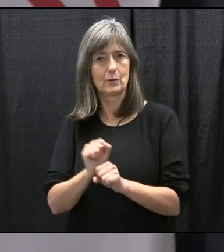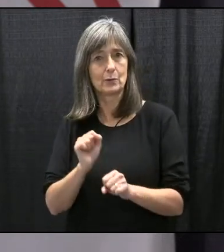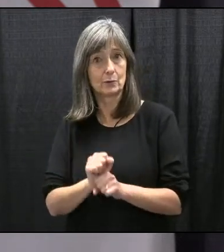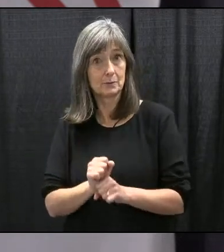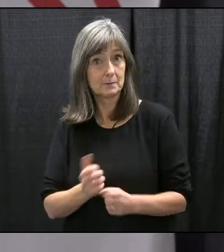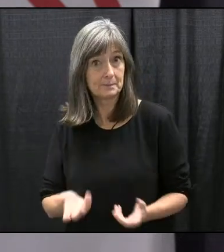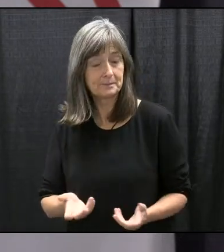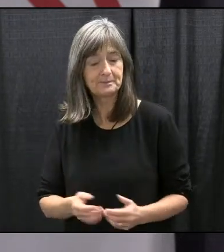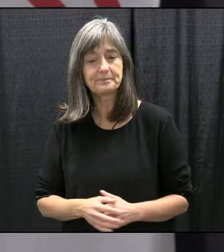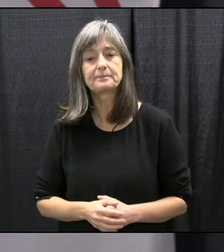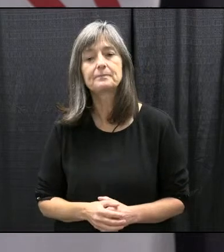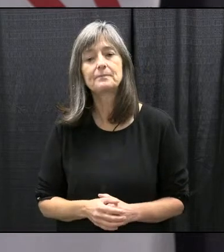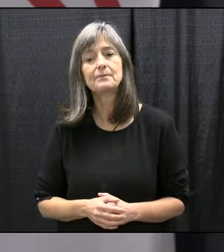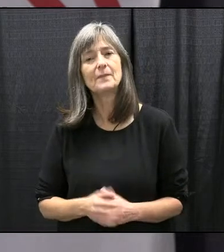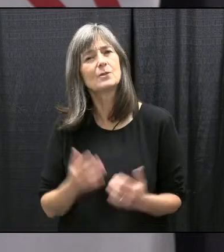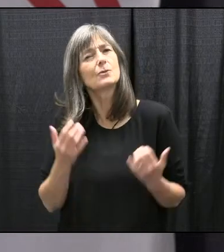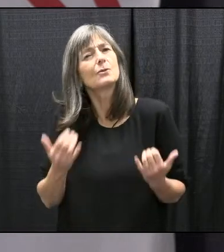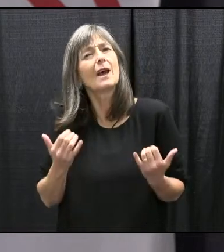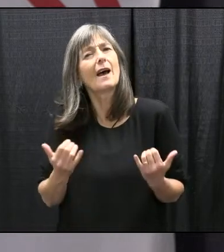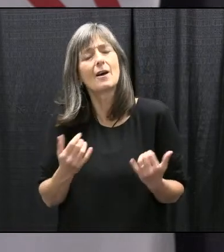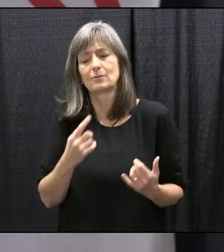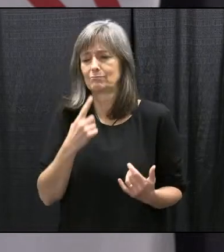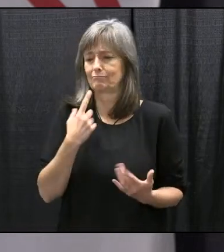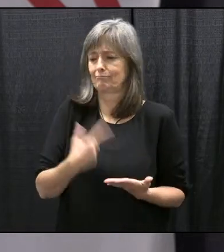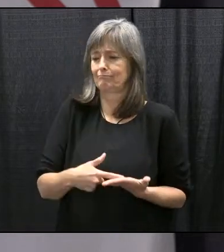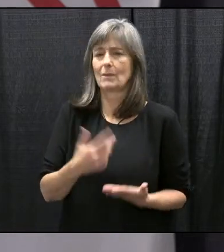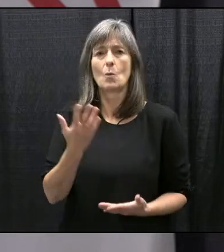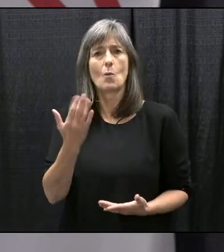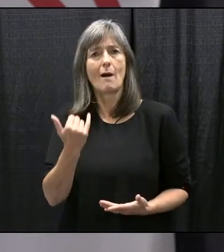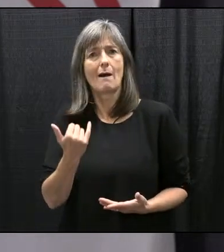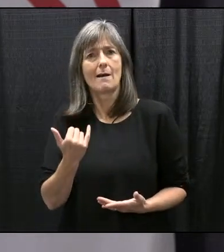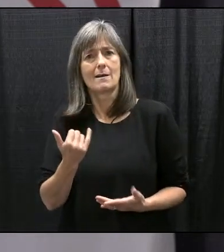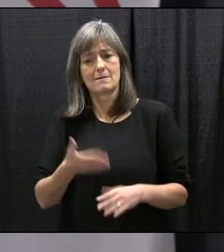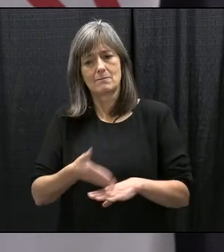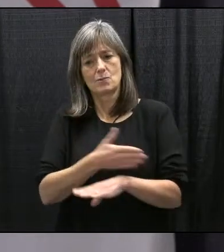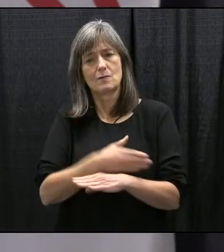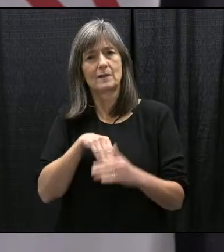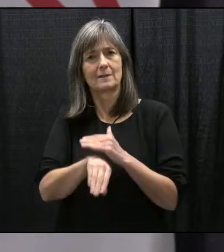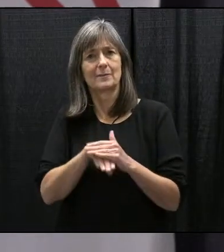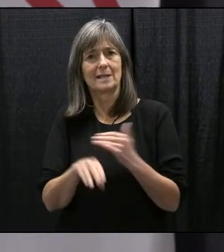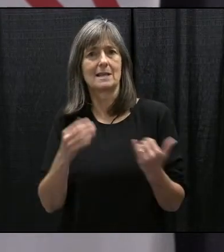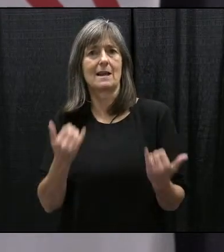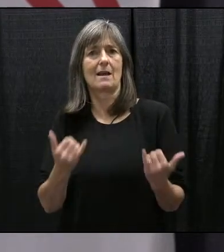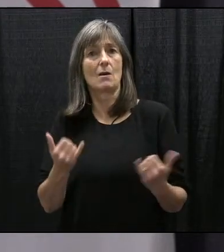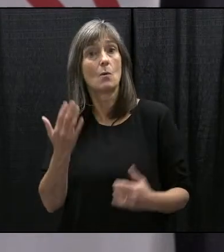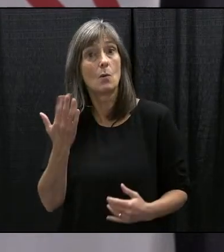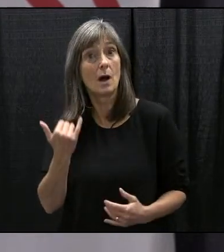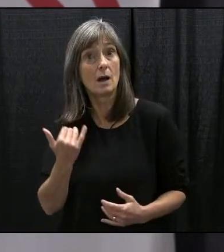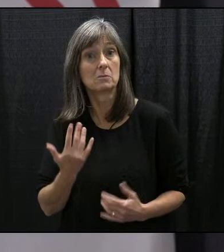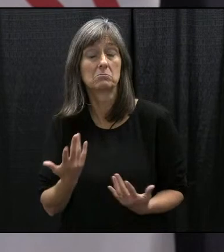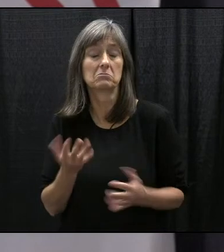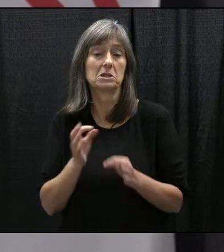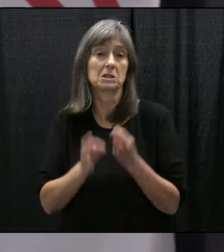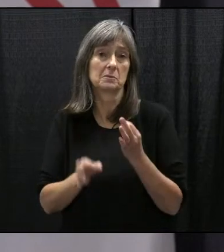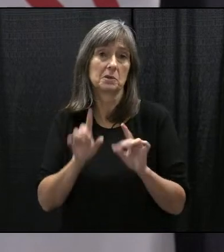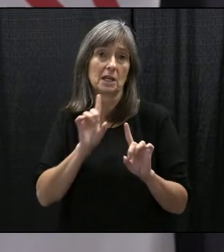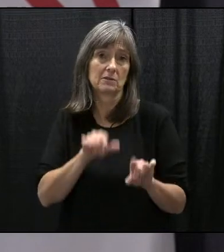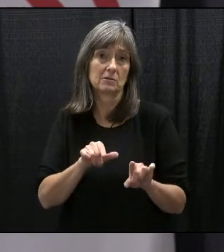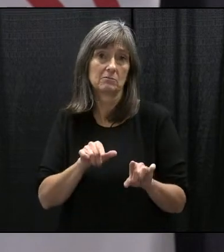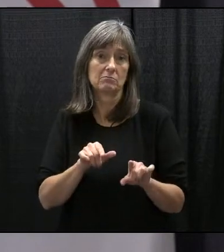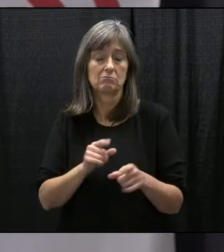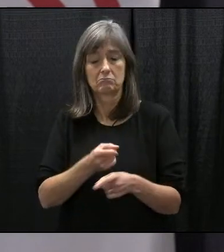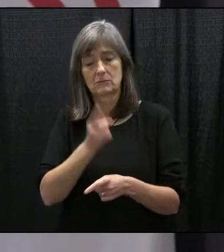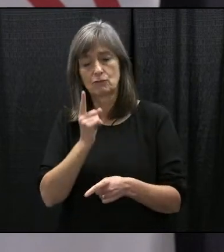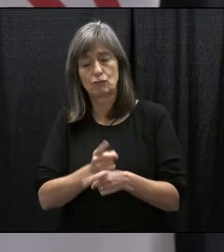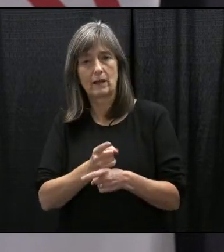take a moment to ask why. Why are we advancing accessibility now? The answer is simple. It is the right